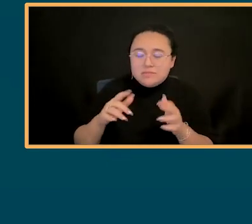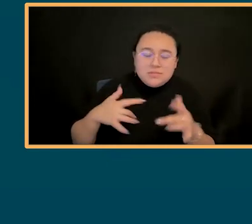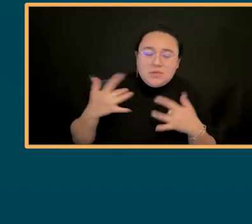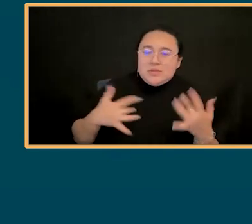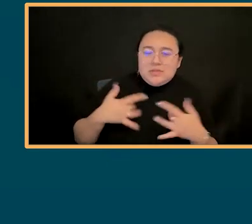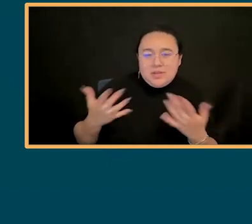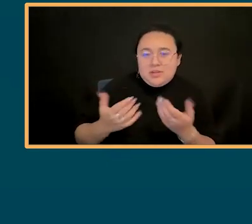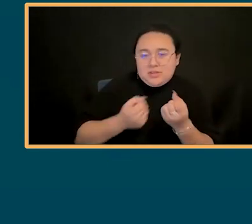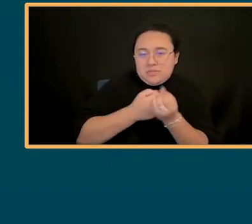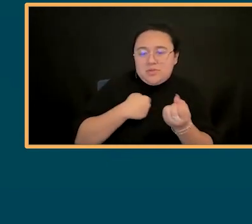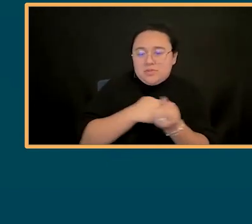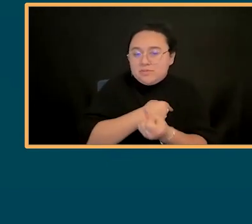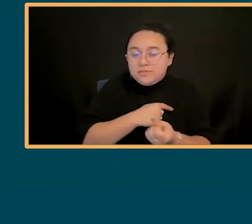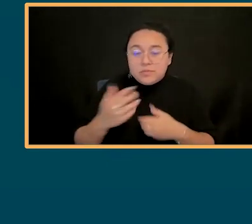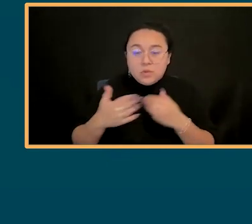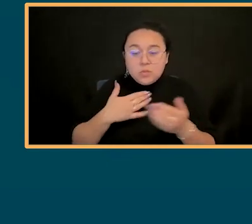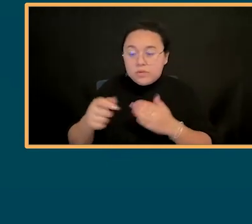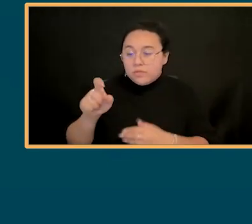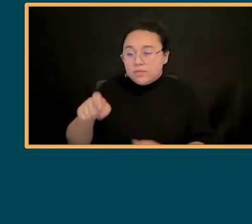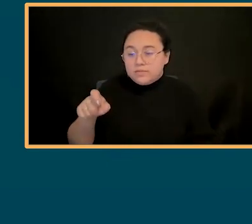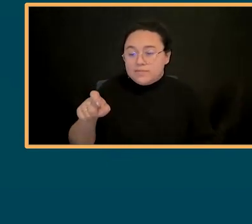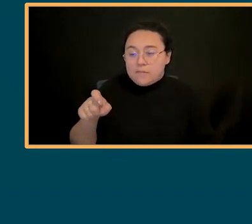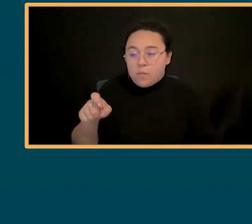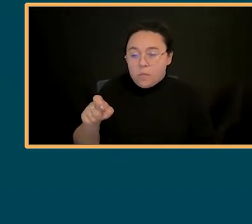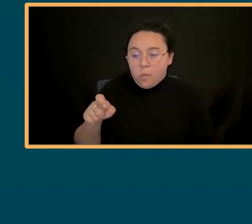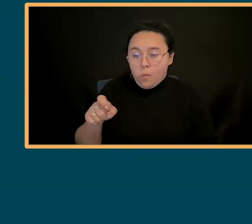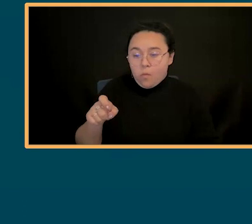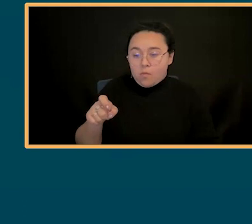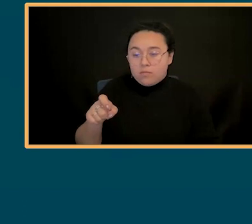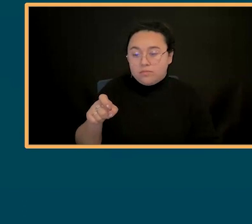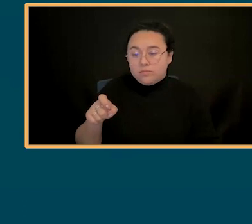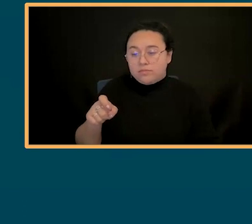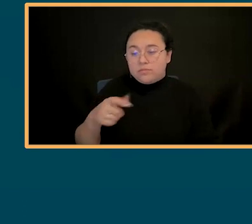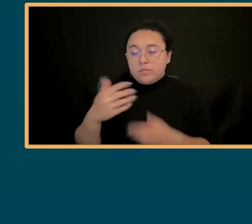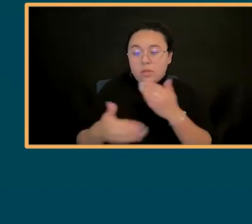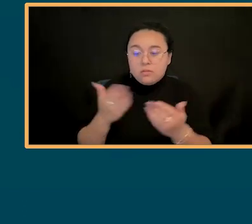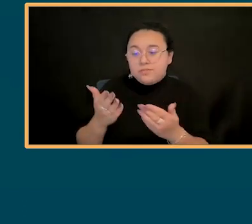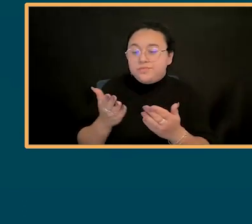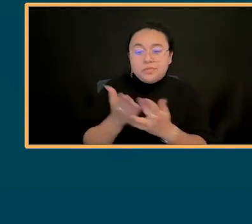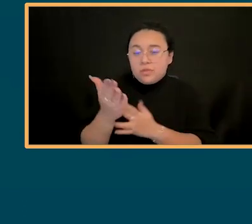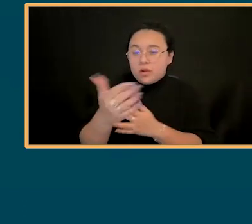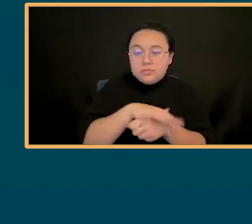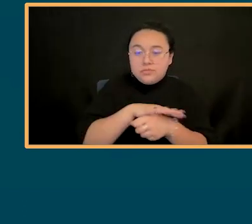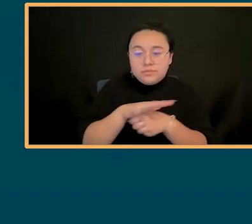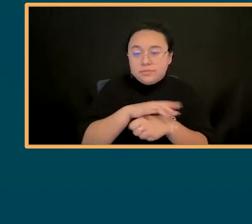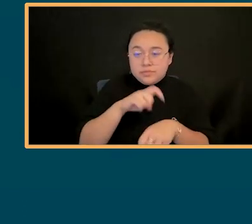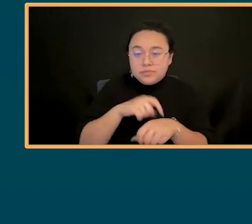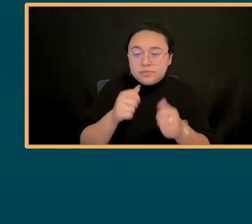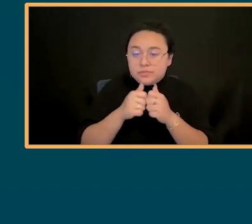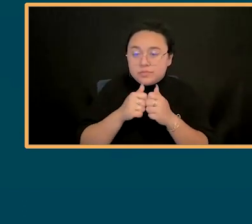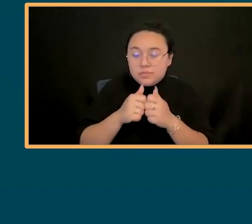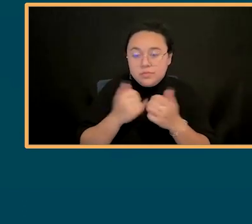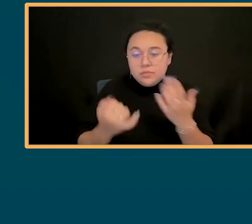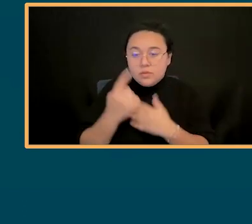us. Whatever you need to move confidently into this space and this time that we are going to